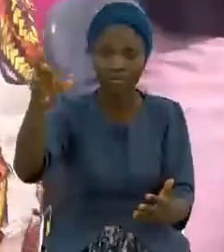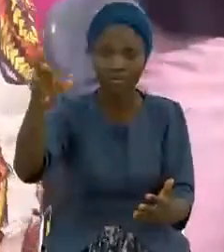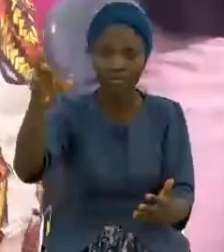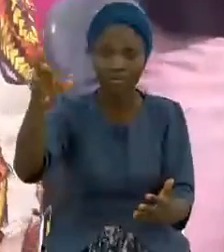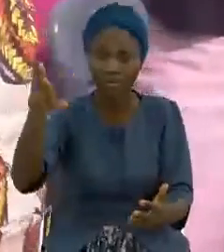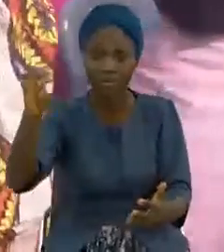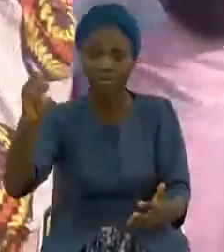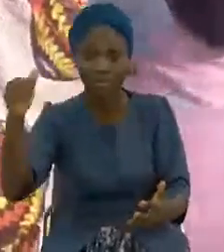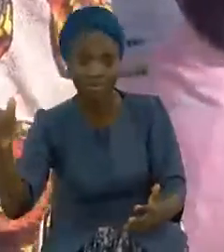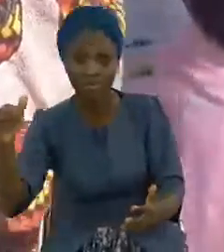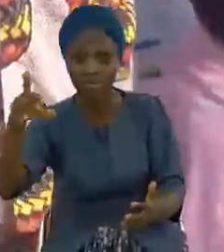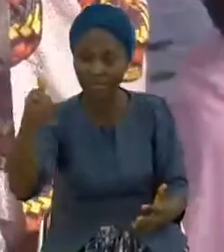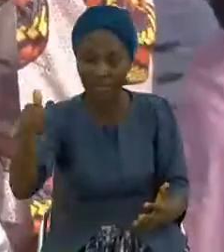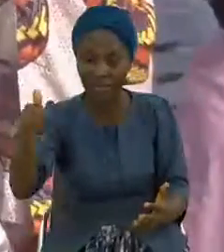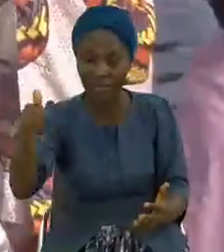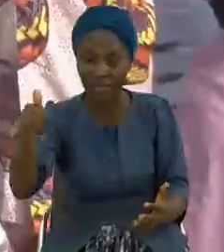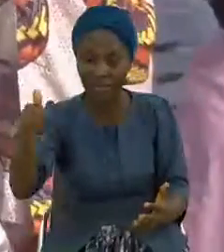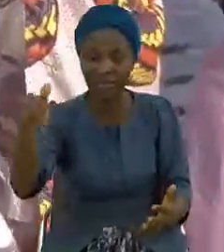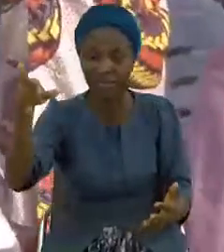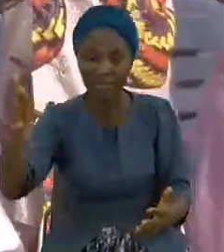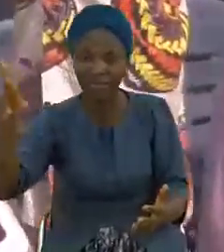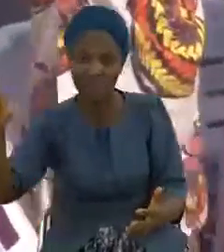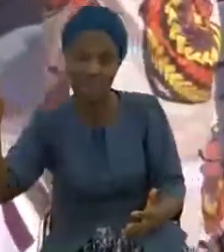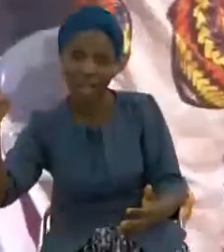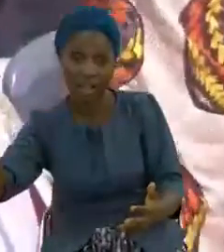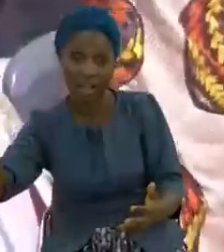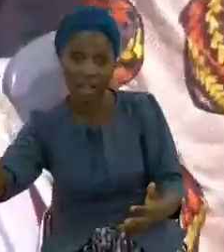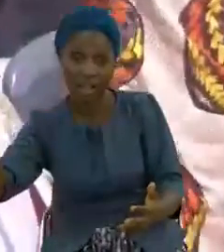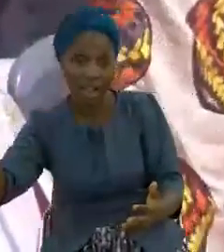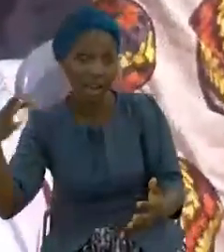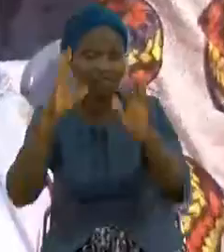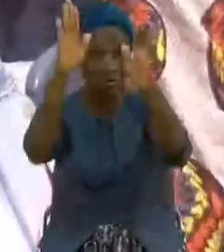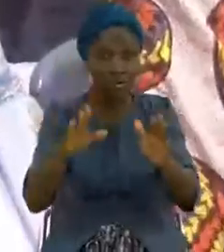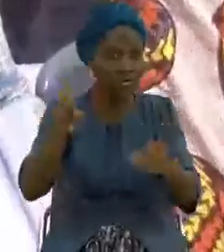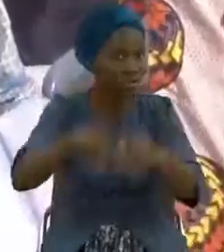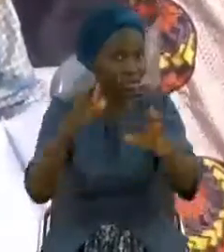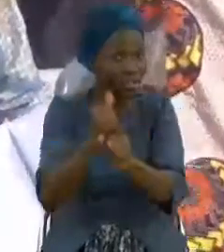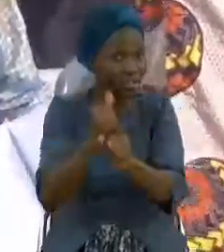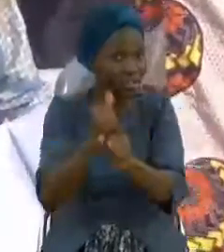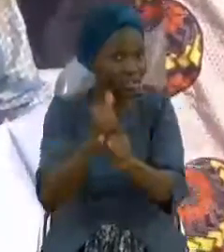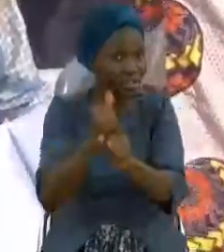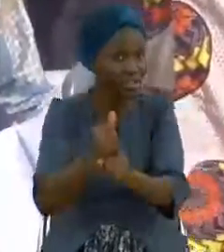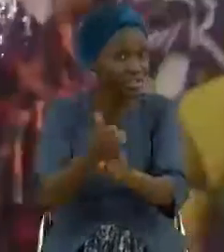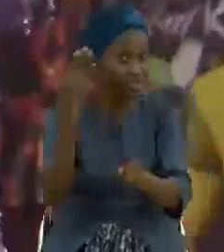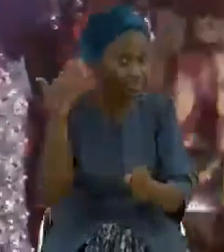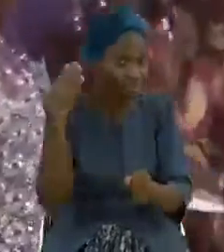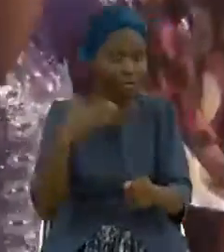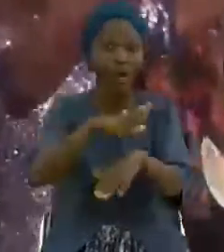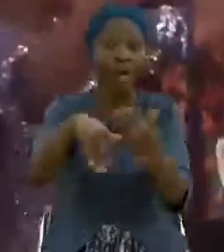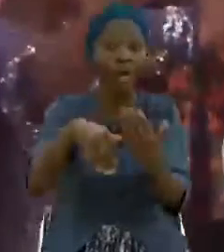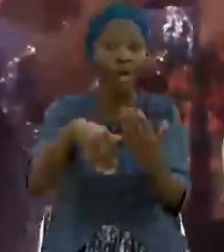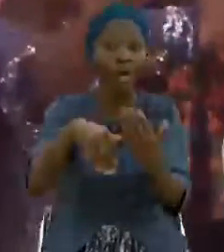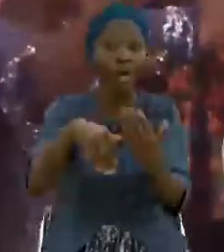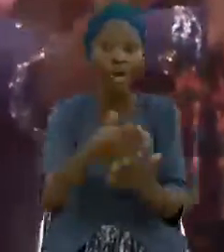acting like grasshopper, all those arrears, the Lord will bring back to your